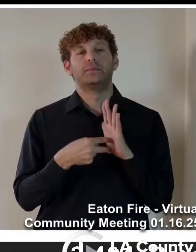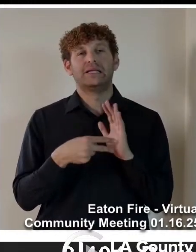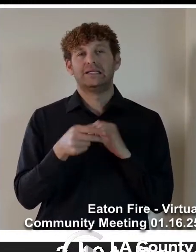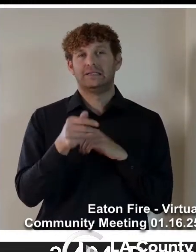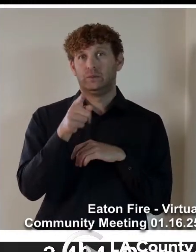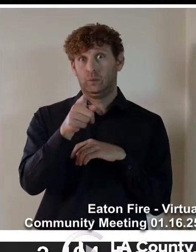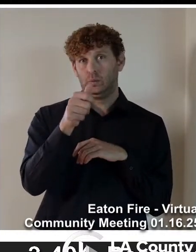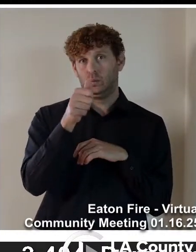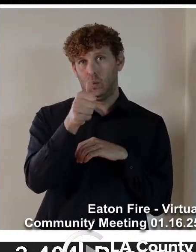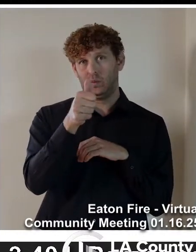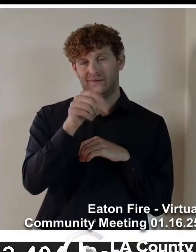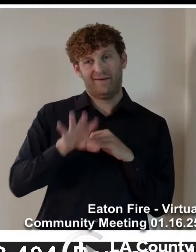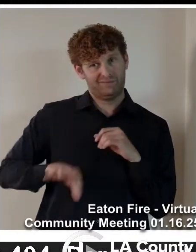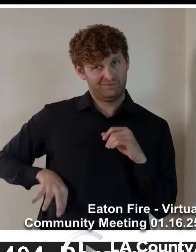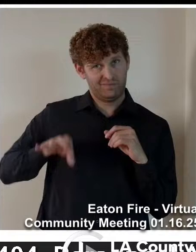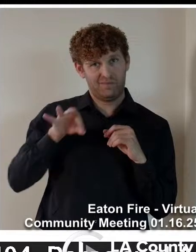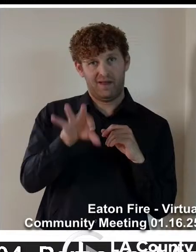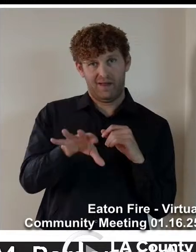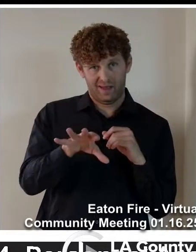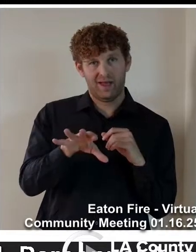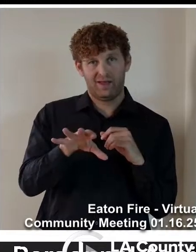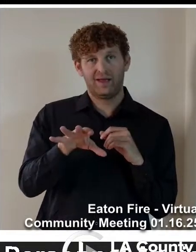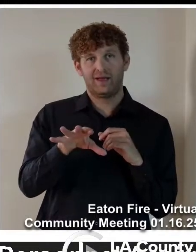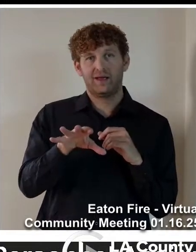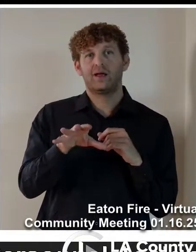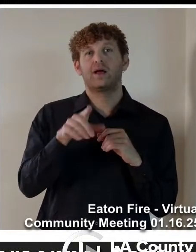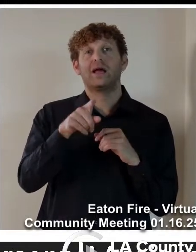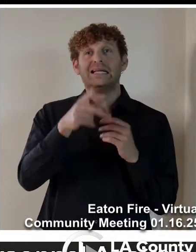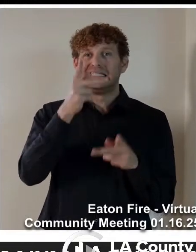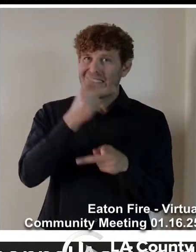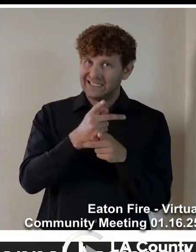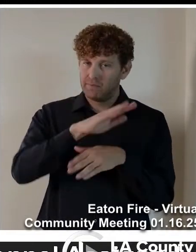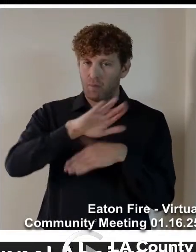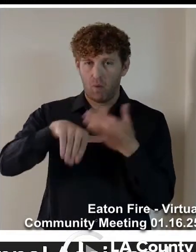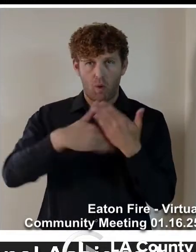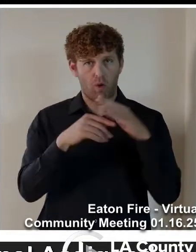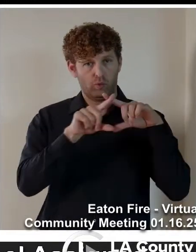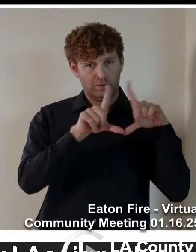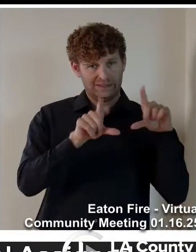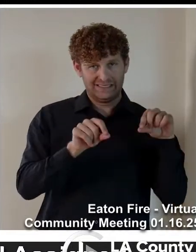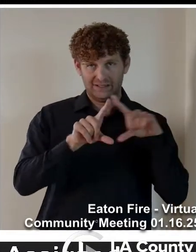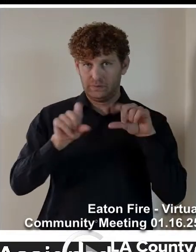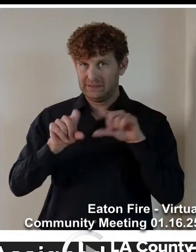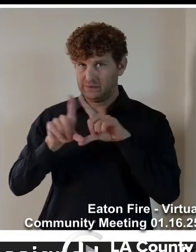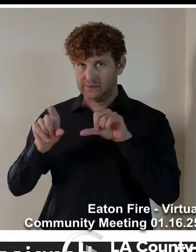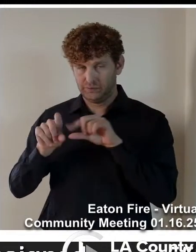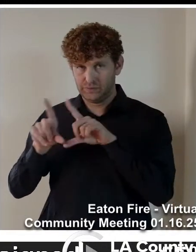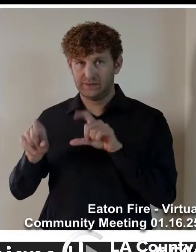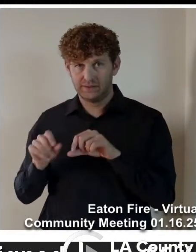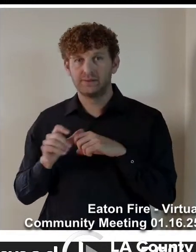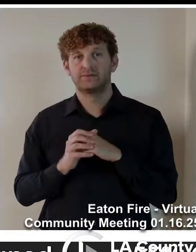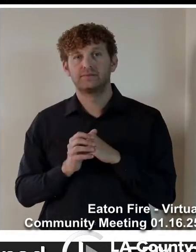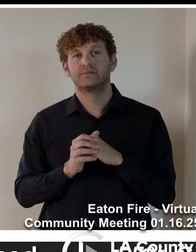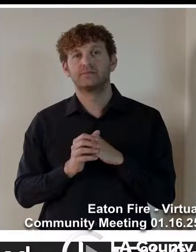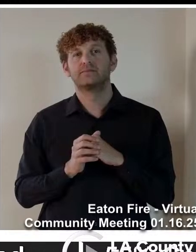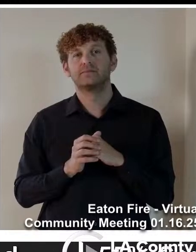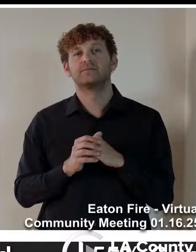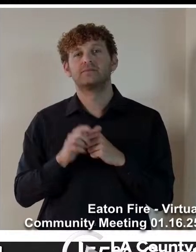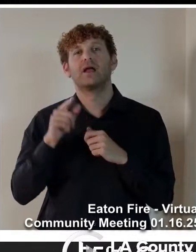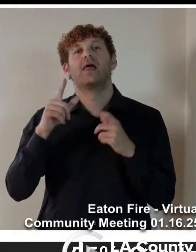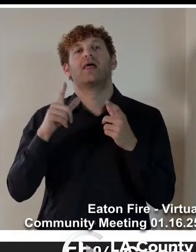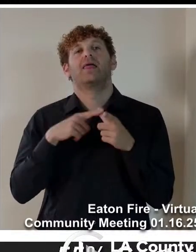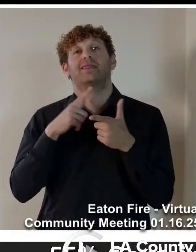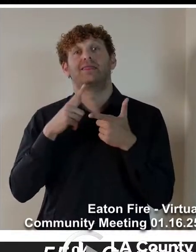front. Okay? Keep your receipts and then work with FEMA to be